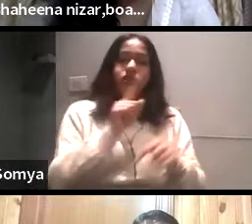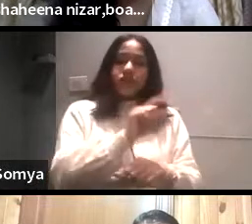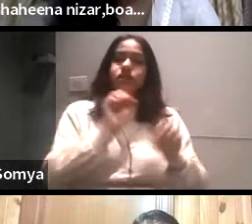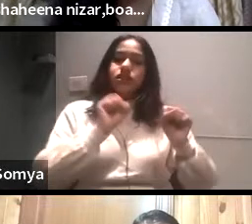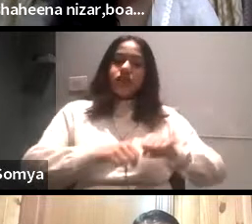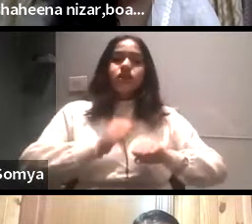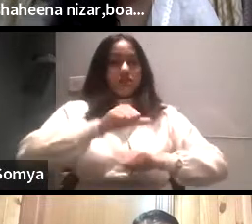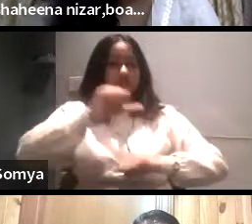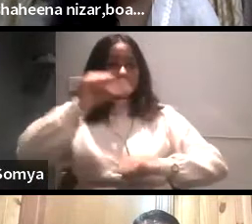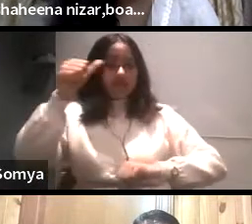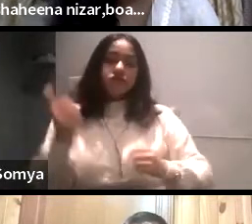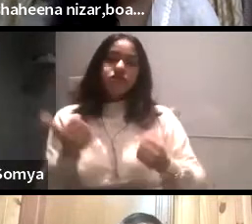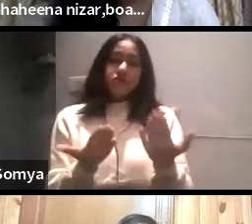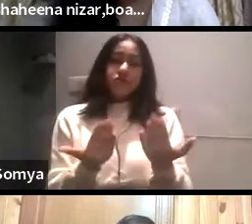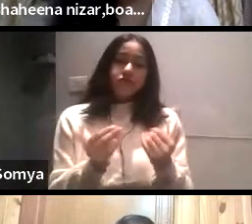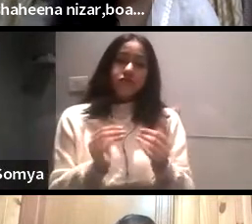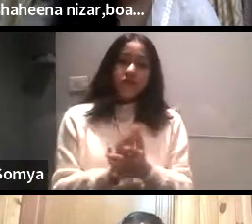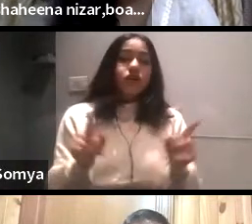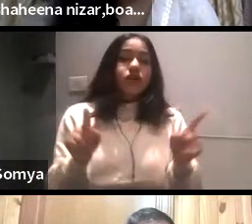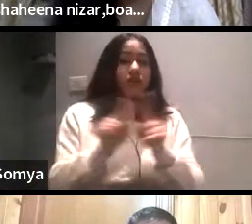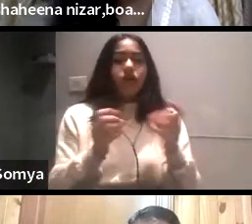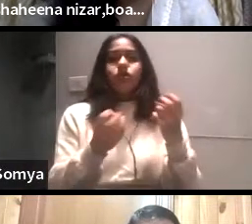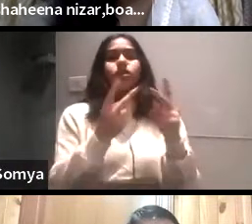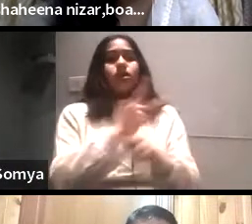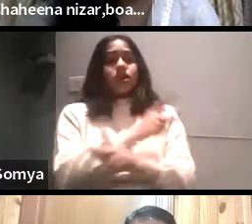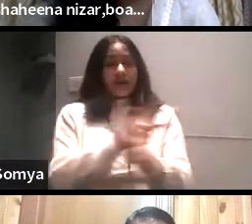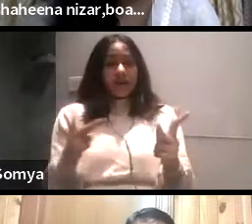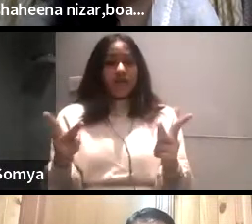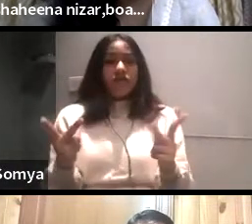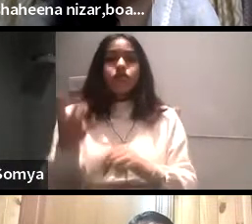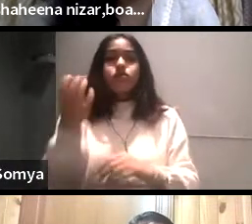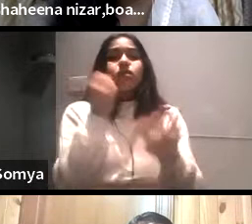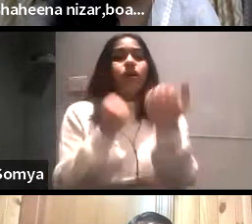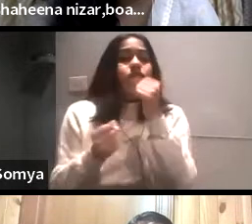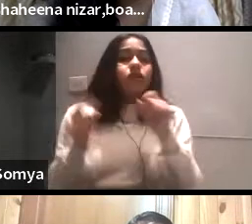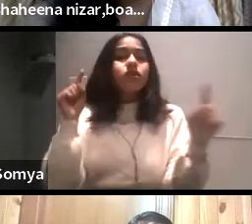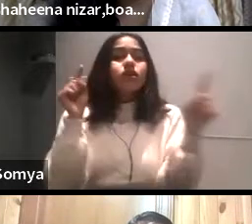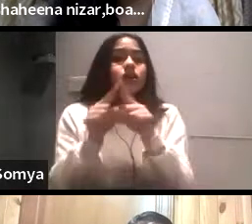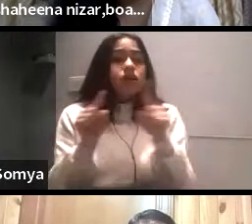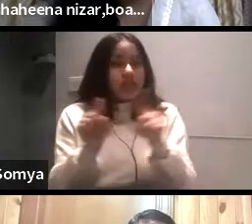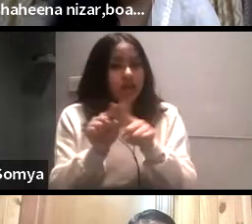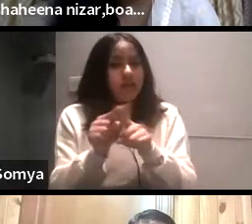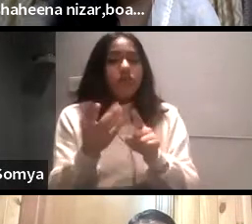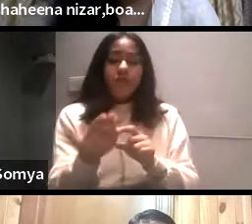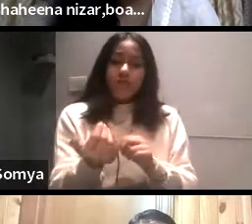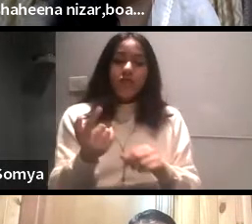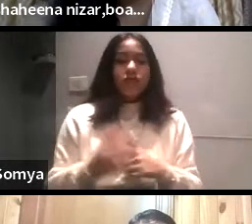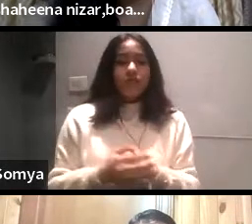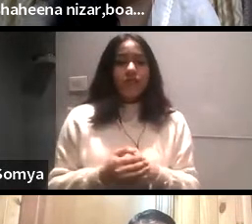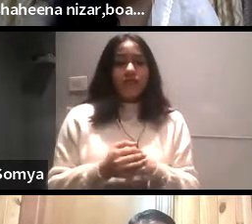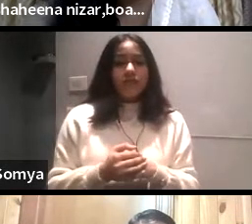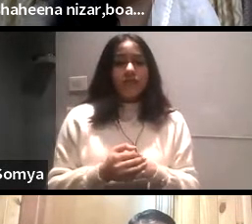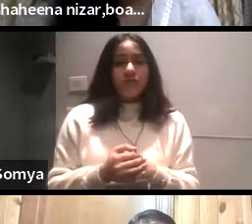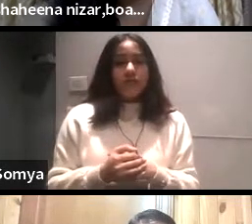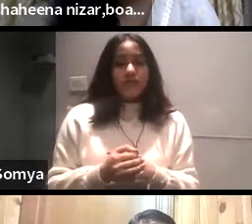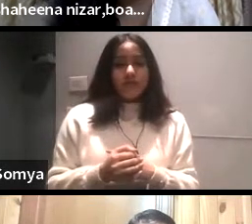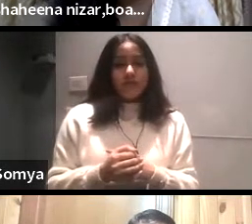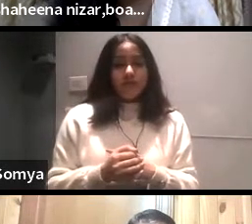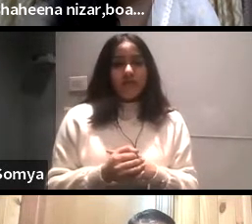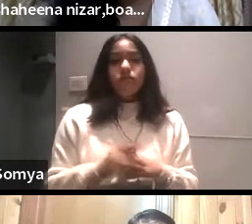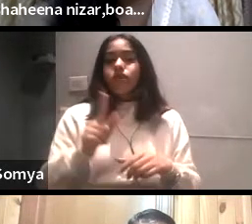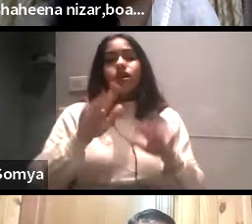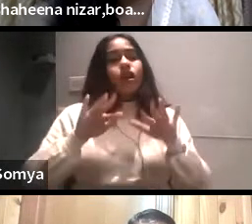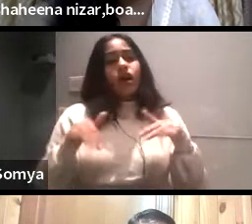successful careers on a lot of occasions. And I think that should be applauded for the polio community.